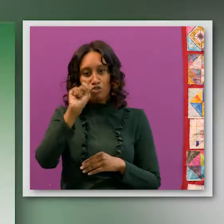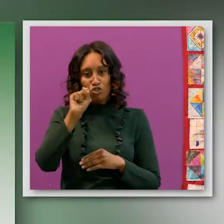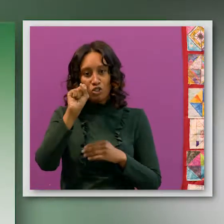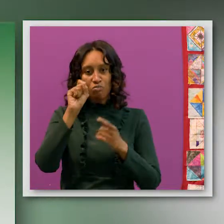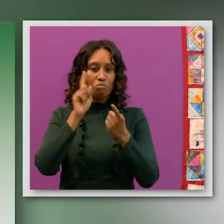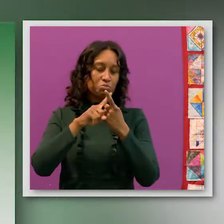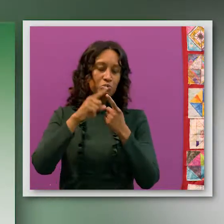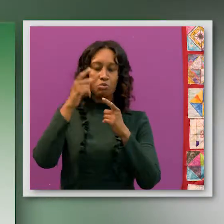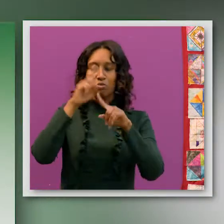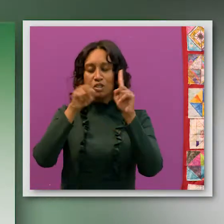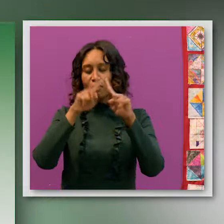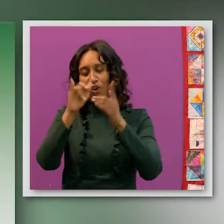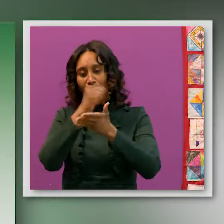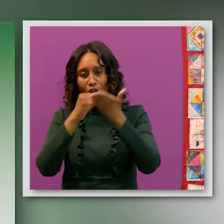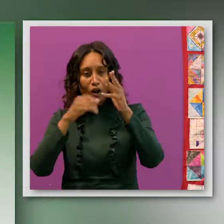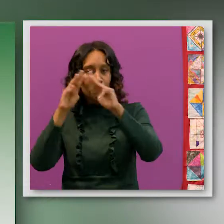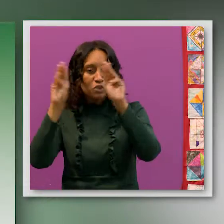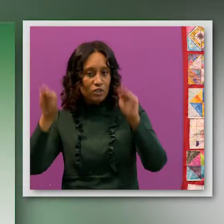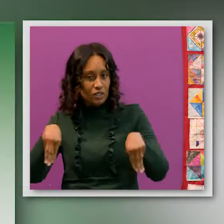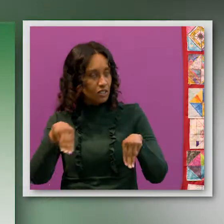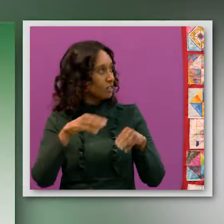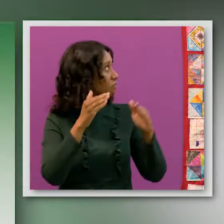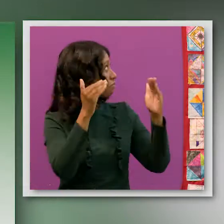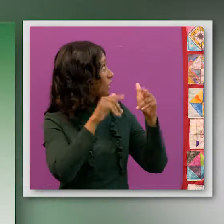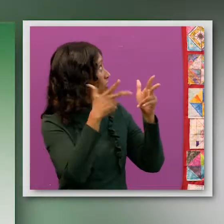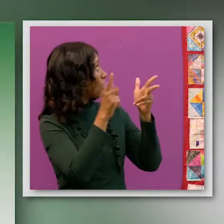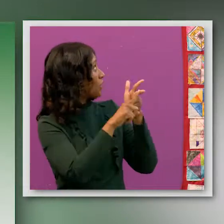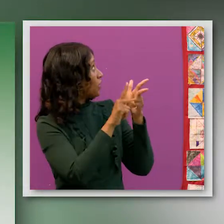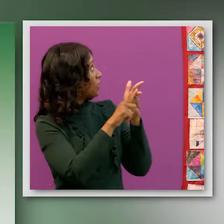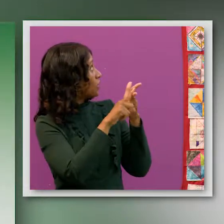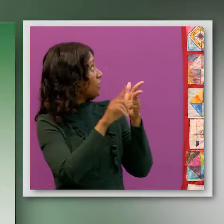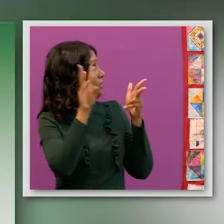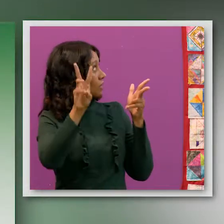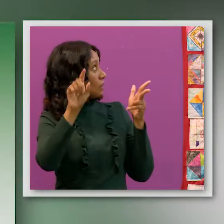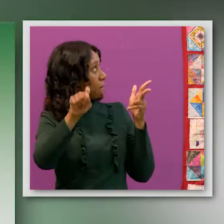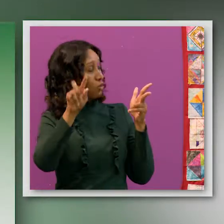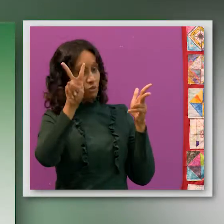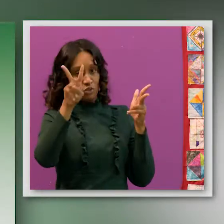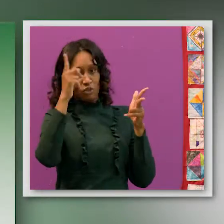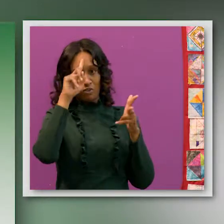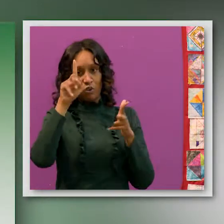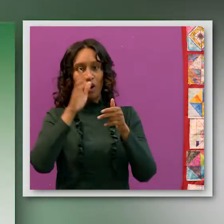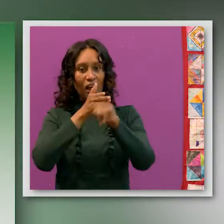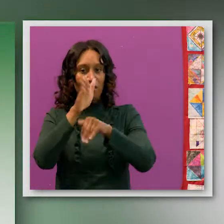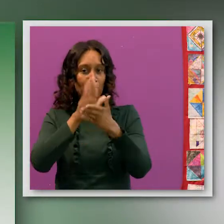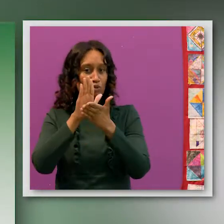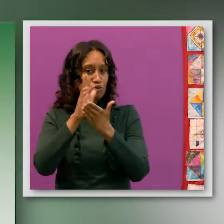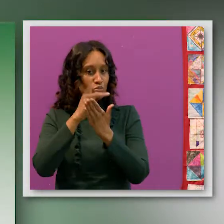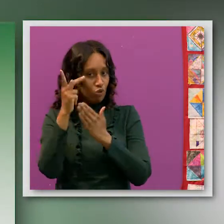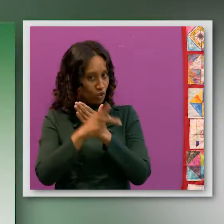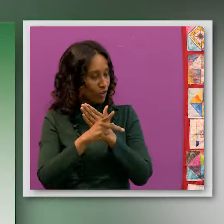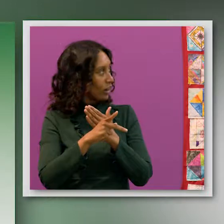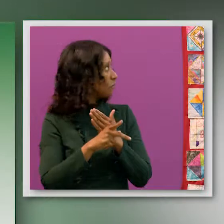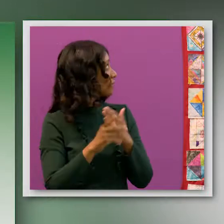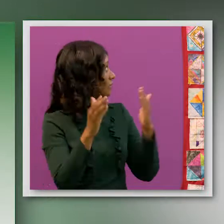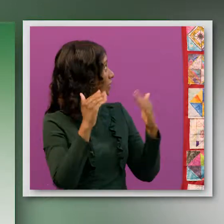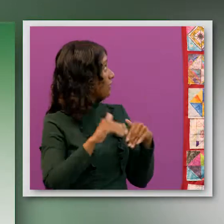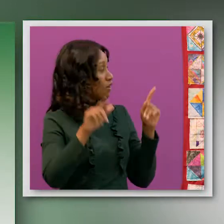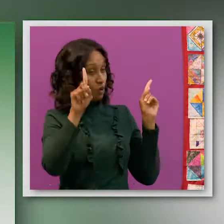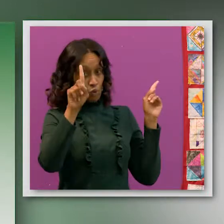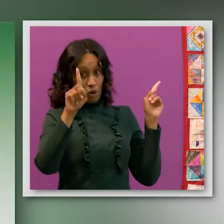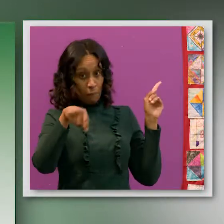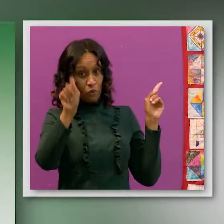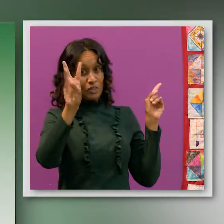and performance, $6 million for out-of-school time programming, $1.6 billion to support the